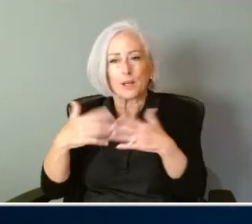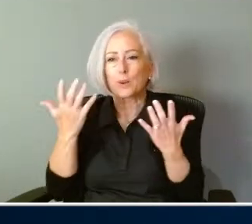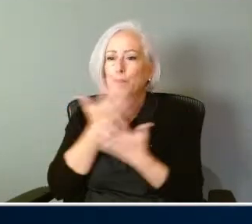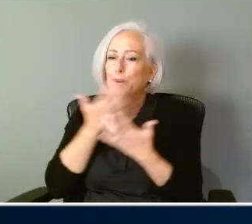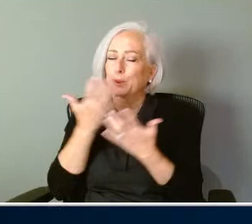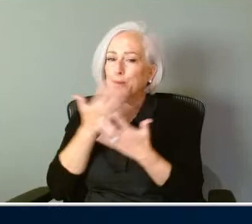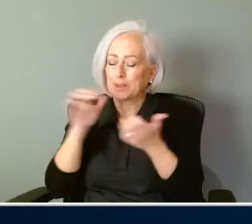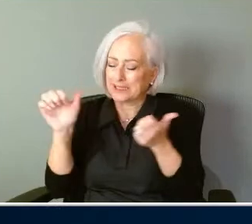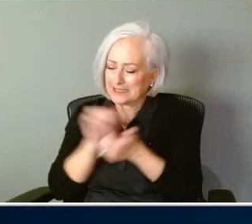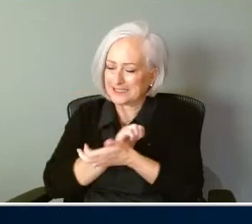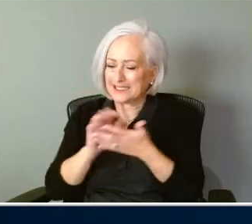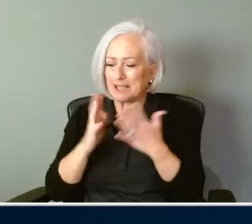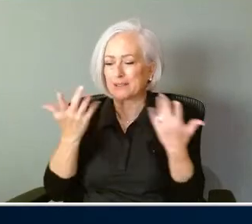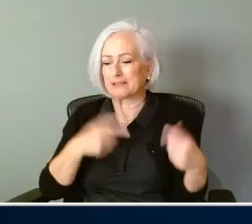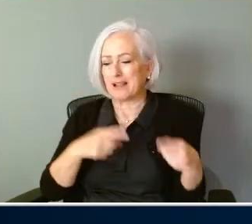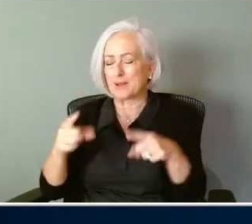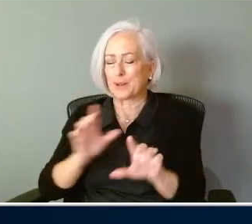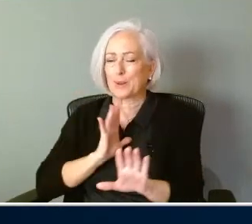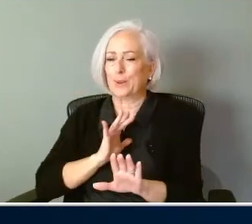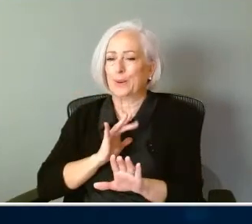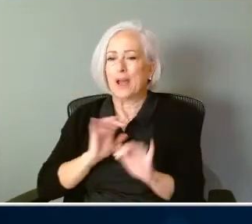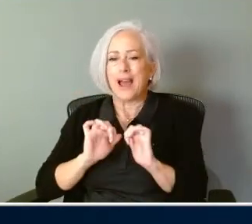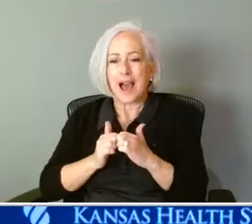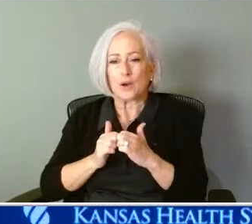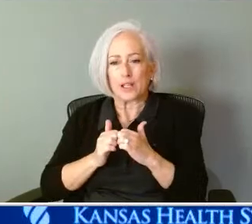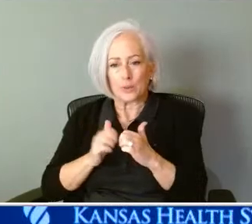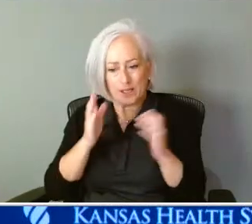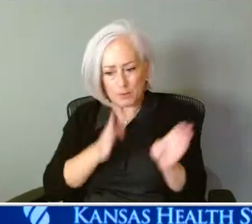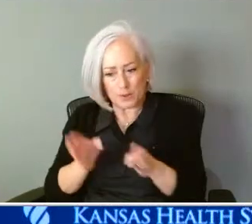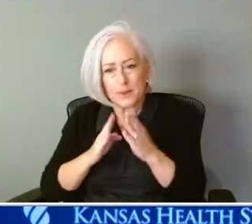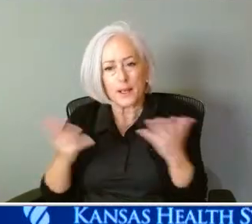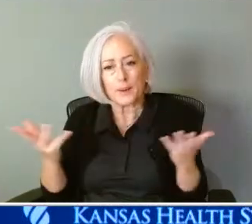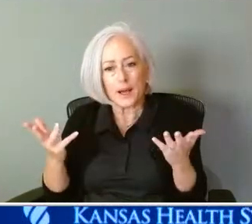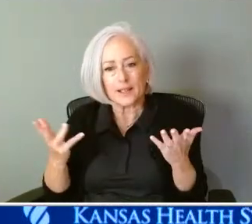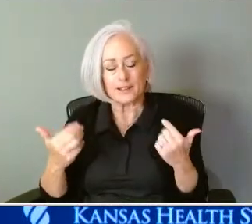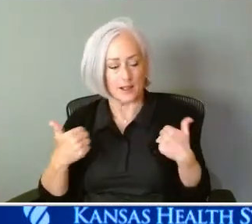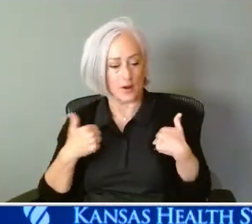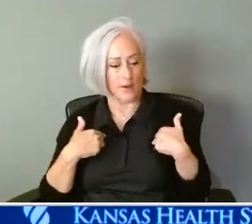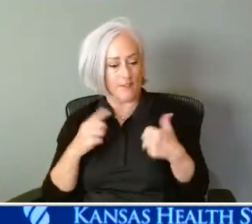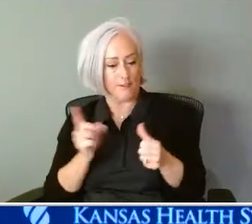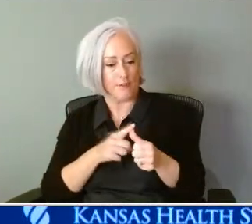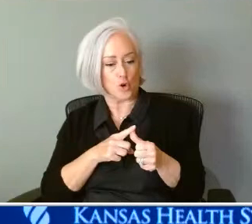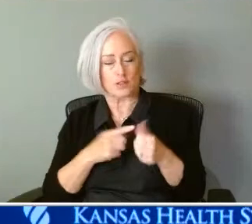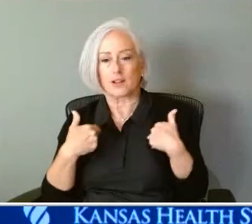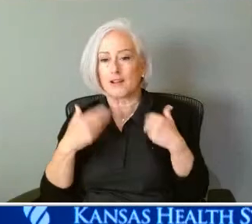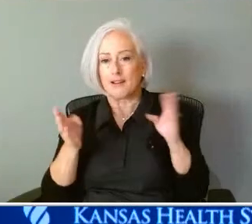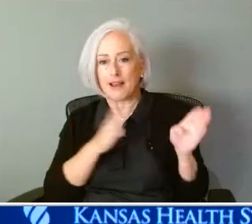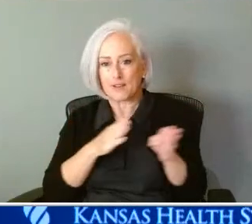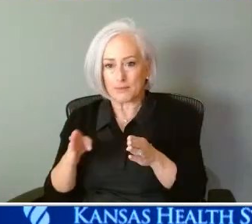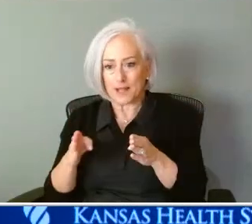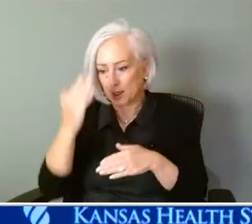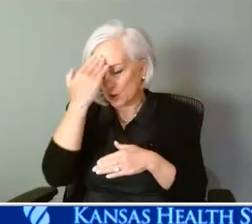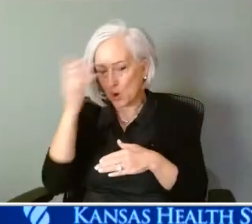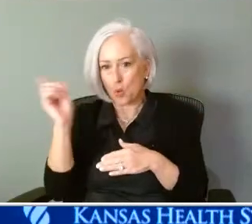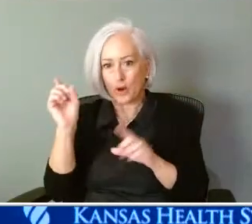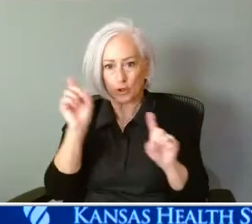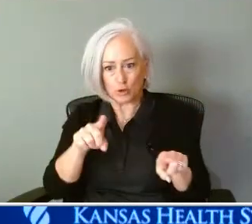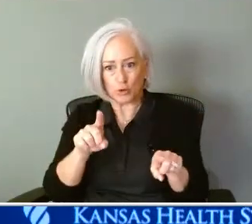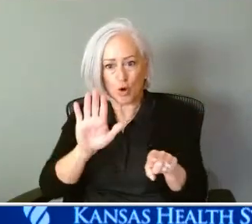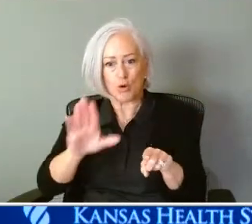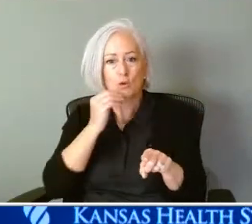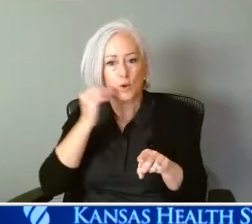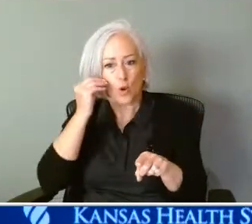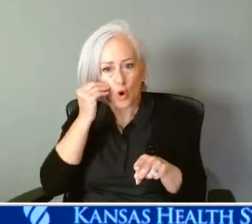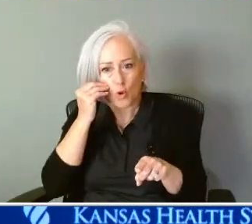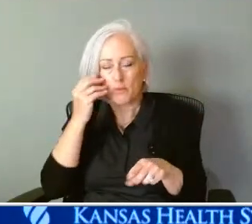how can we best prepare ourselves? Absolutely. Number one is to have a plan. Know where you're going to go in your home, know how you're going to take shelter. Know that when you're outside at